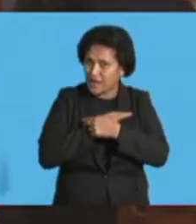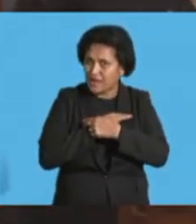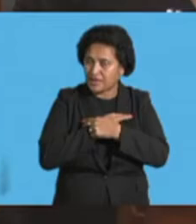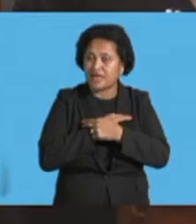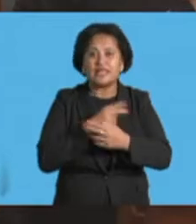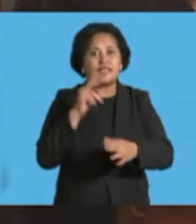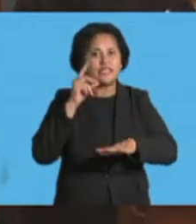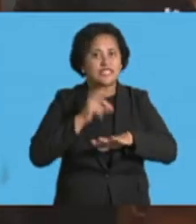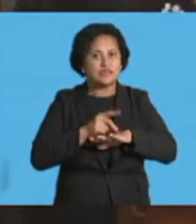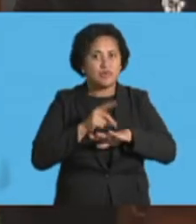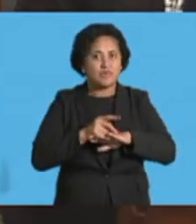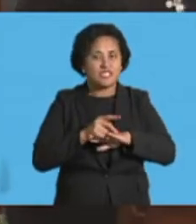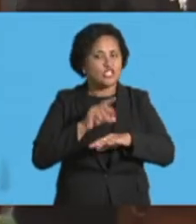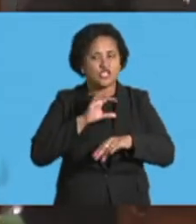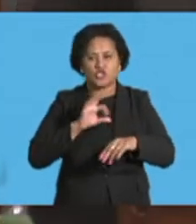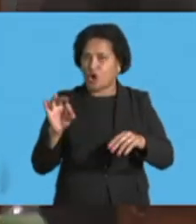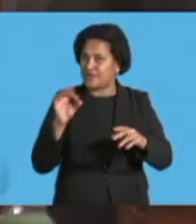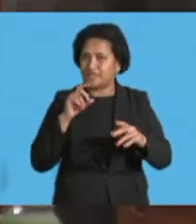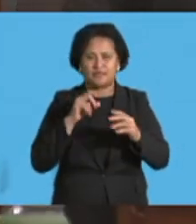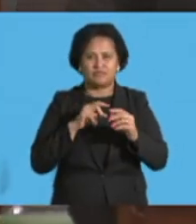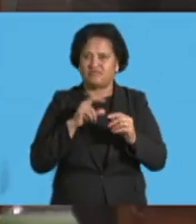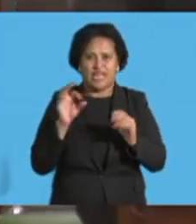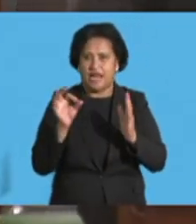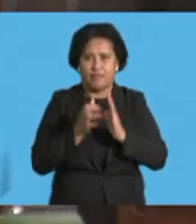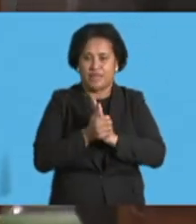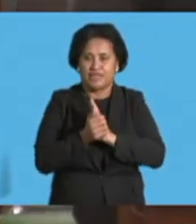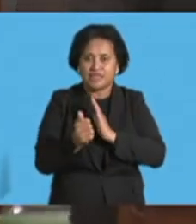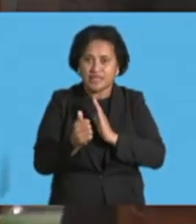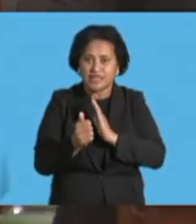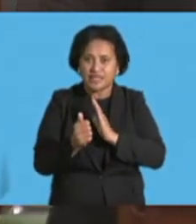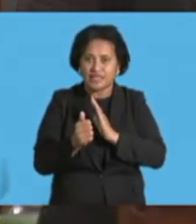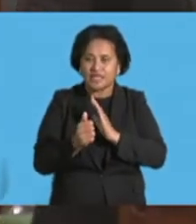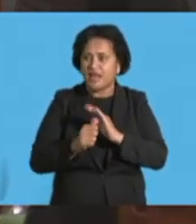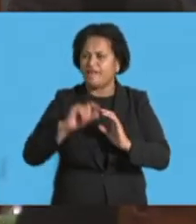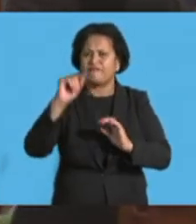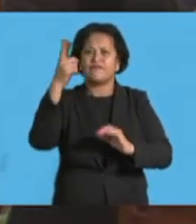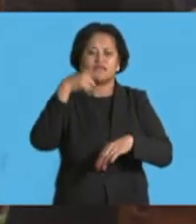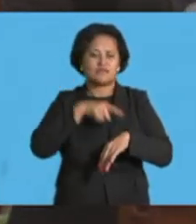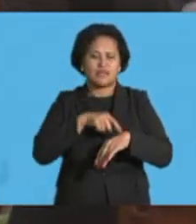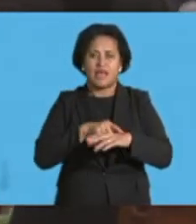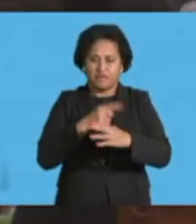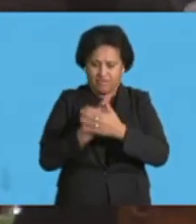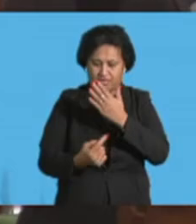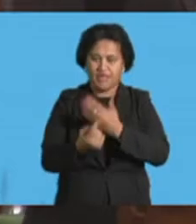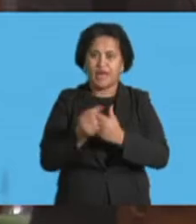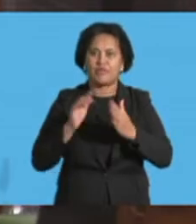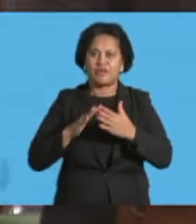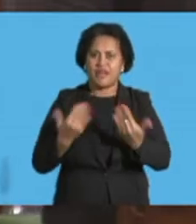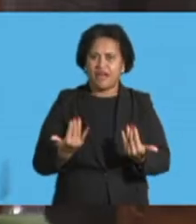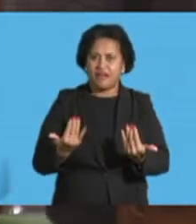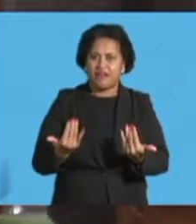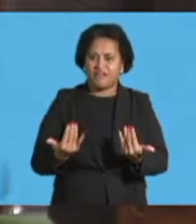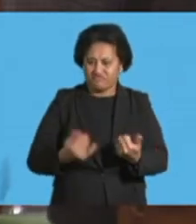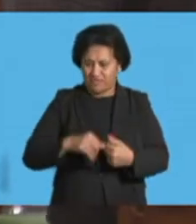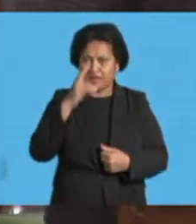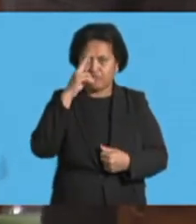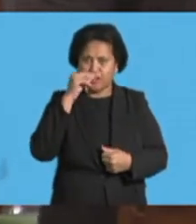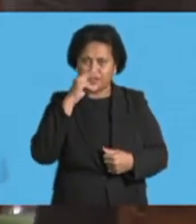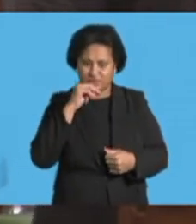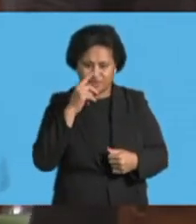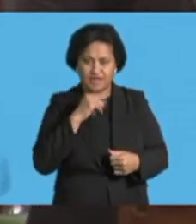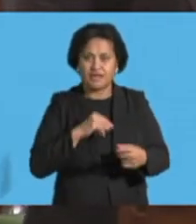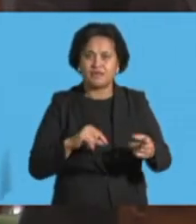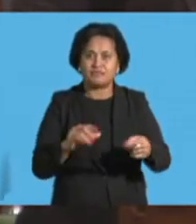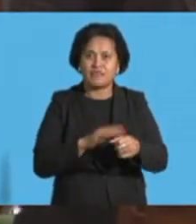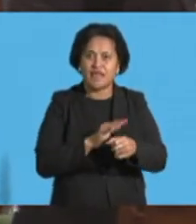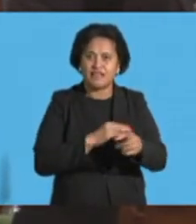is not inability. Never before has any Fijian government recognized this to be a possibility, and having this program